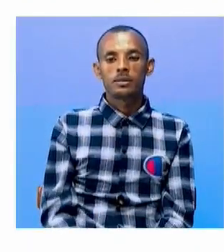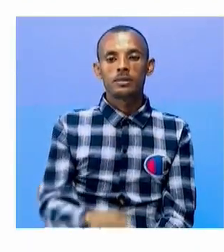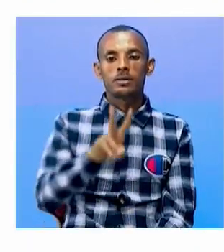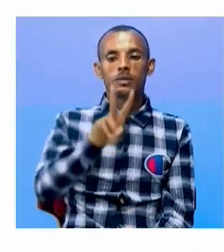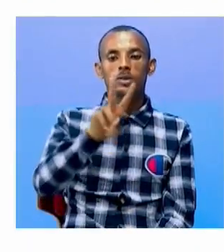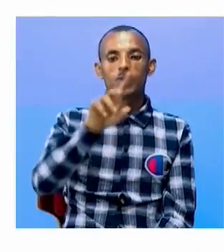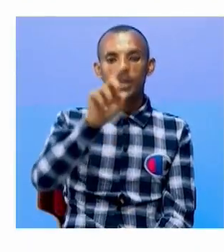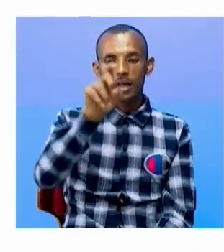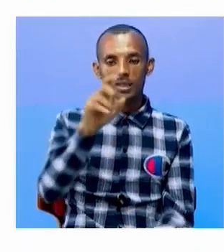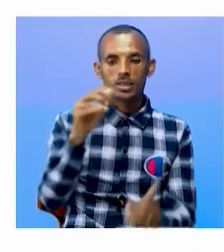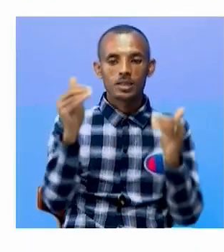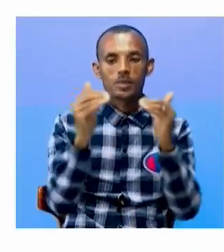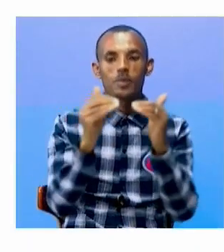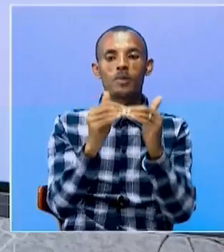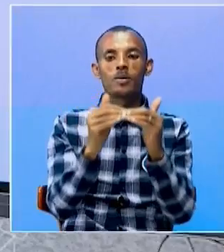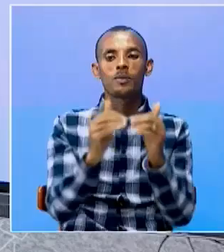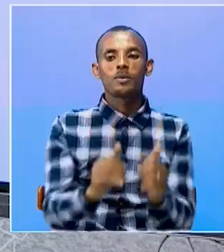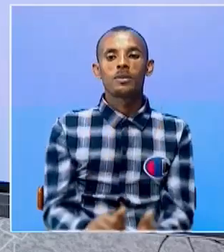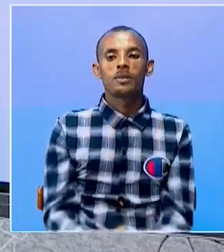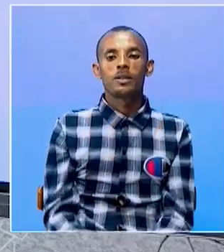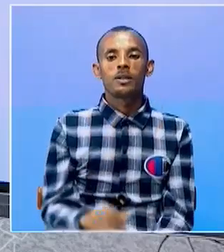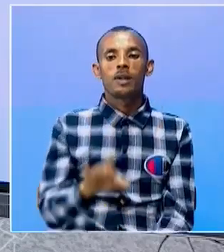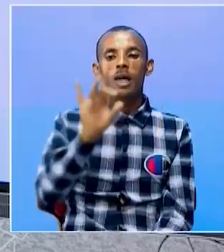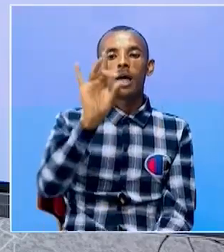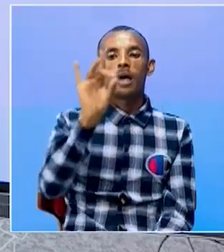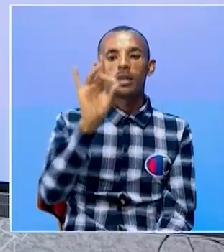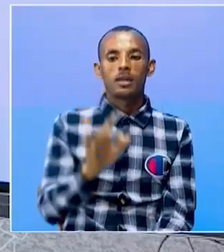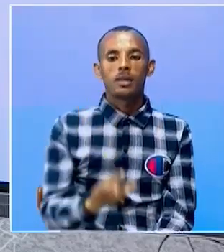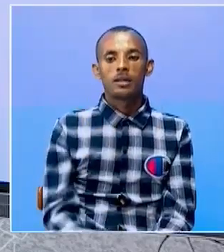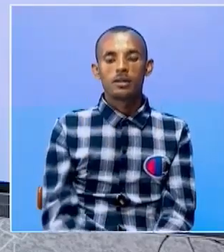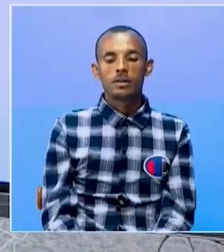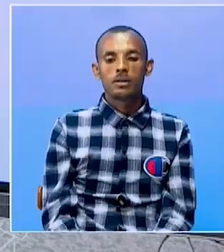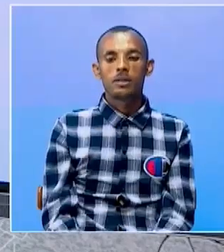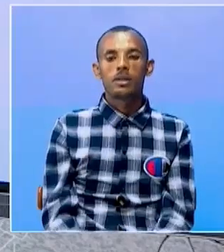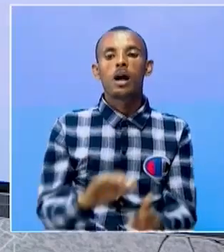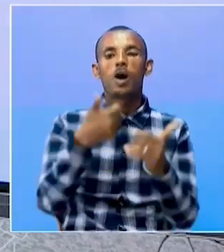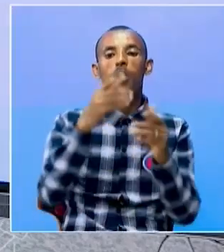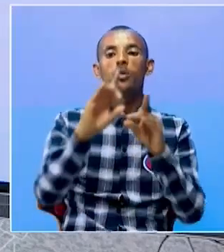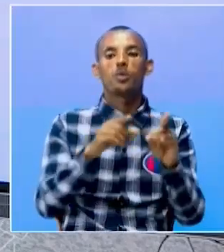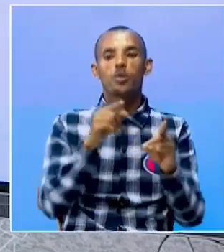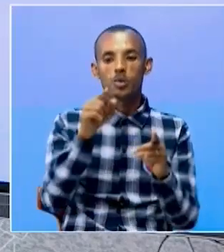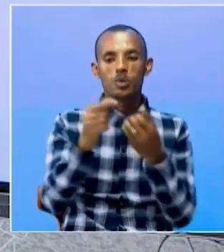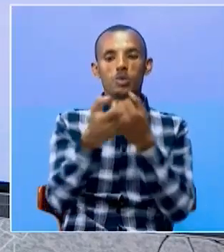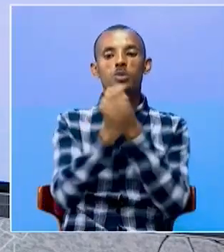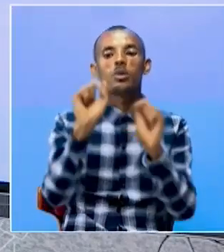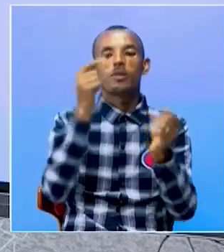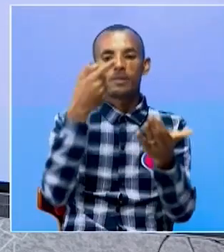2x is equal to 8. How do we solve this?